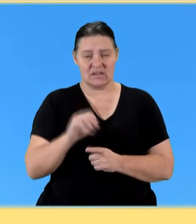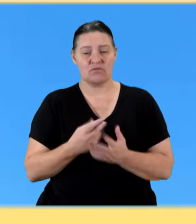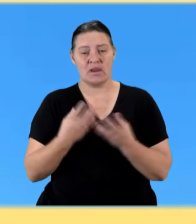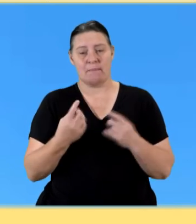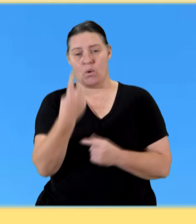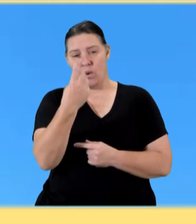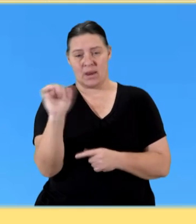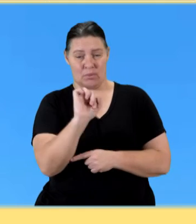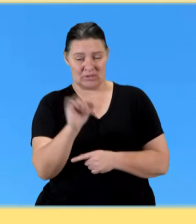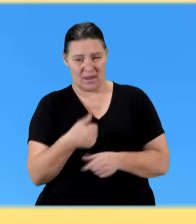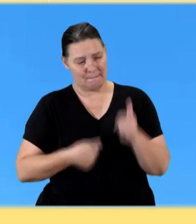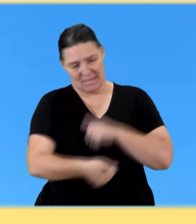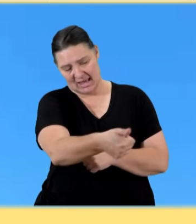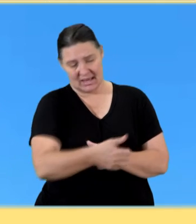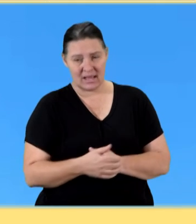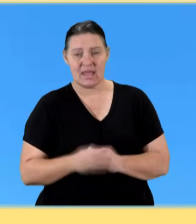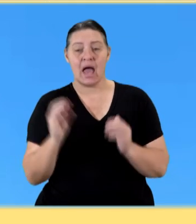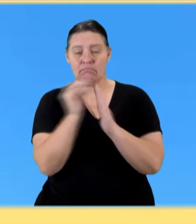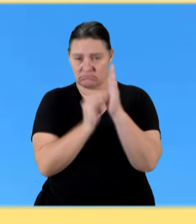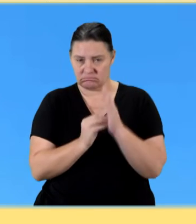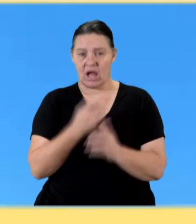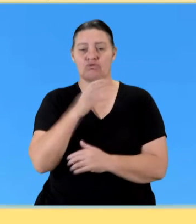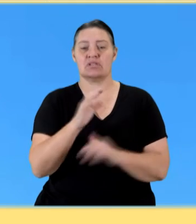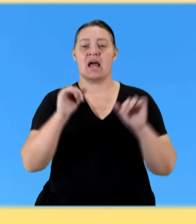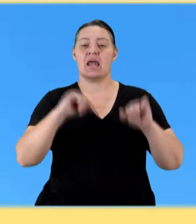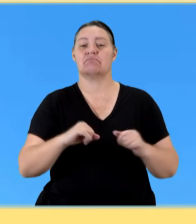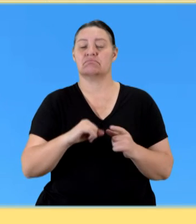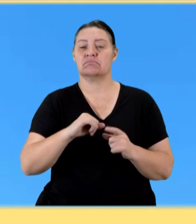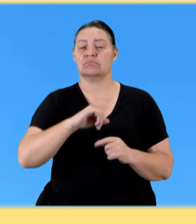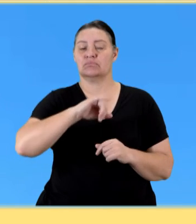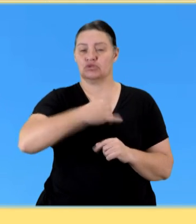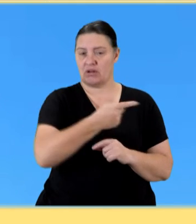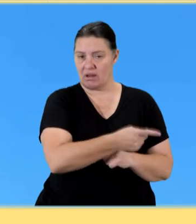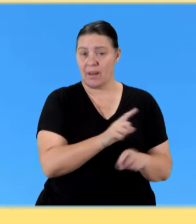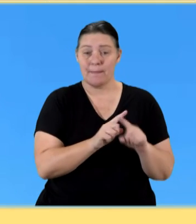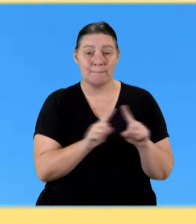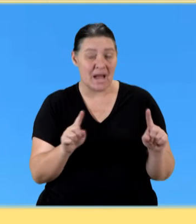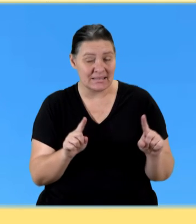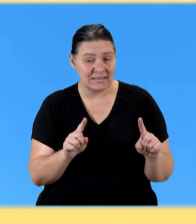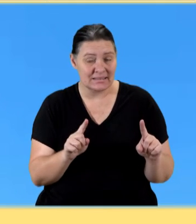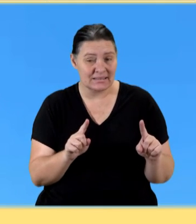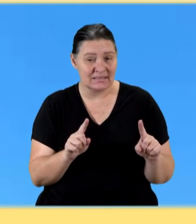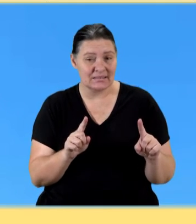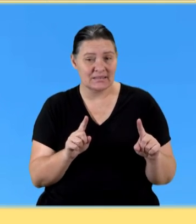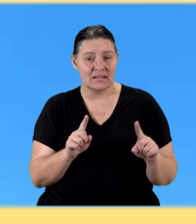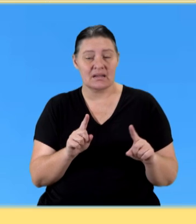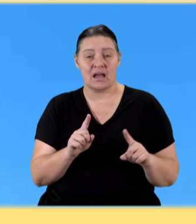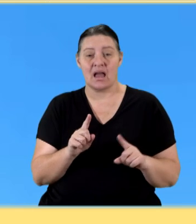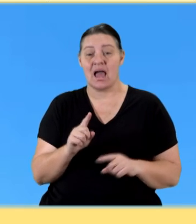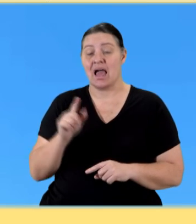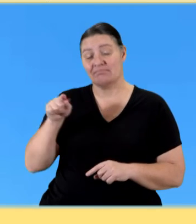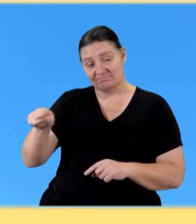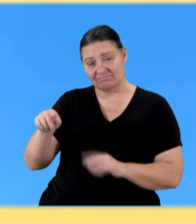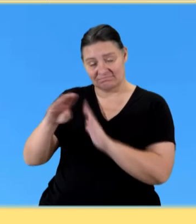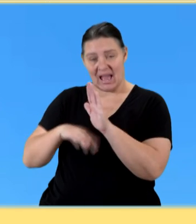One Motors. The amount was correctly recorded in the creditors allowances journal, but it was posted to the creditors